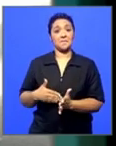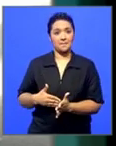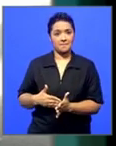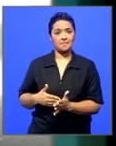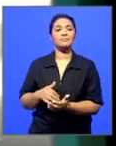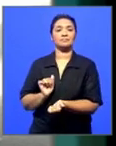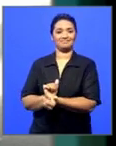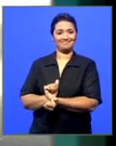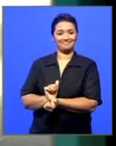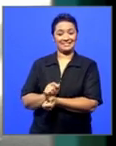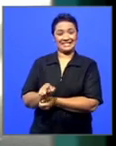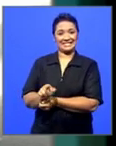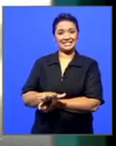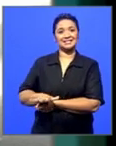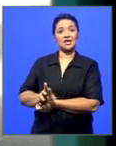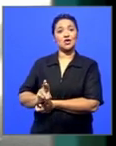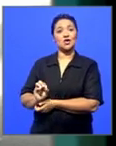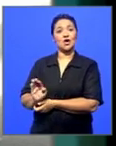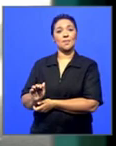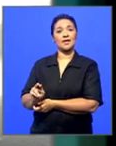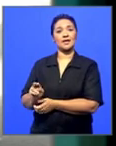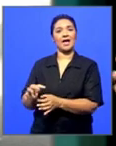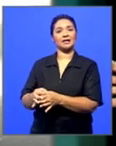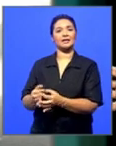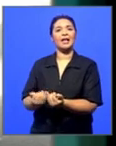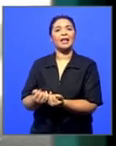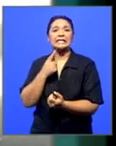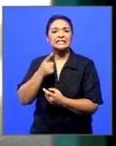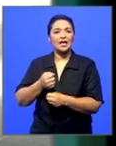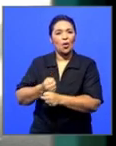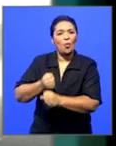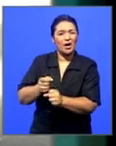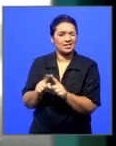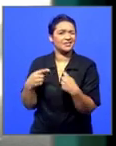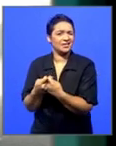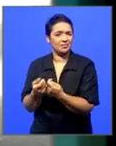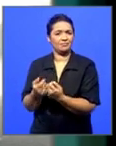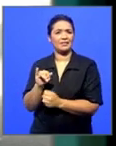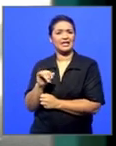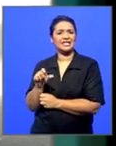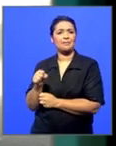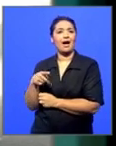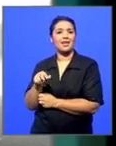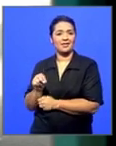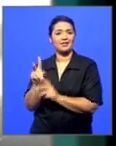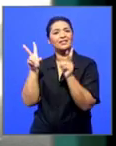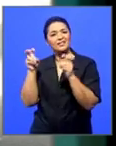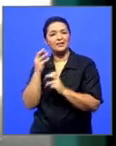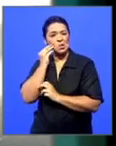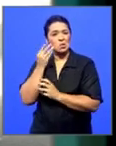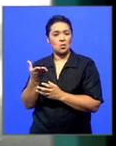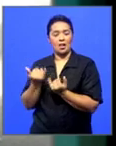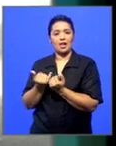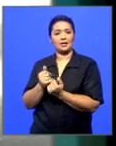Island, we had something called ISPAN, like it's a work team with people like Comrade